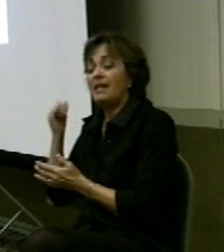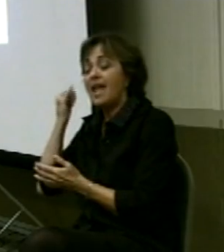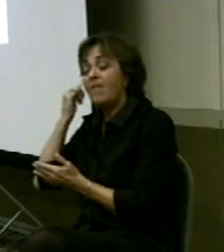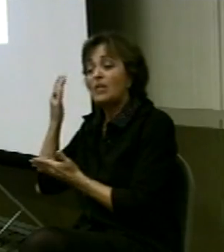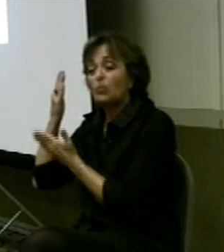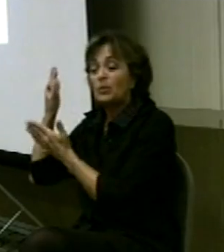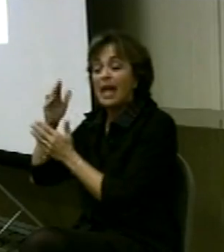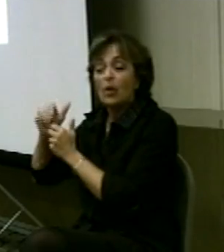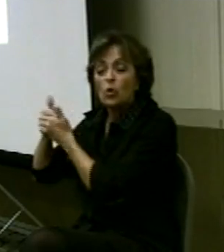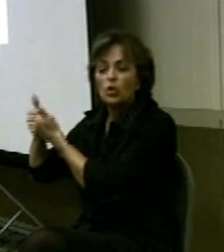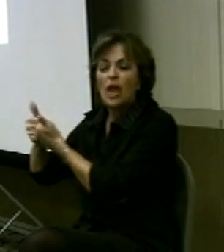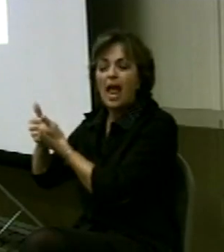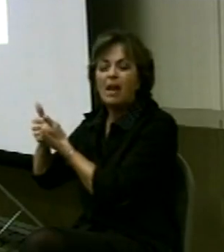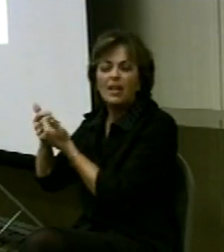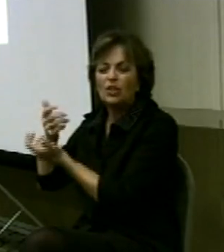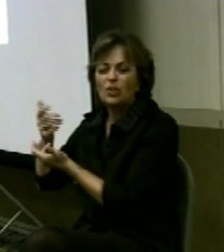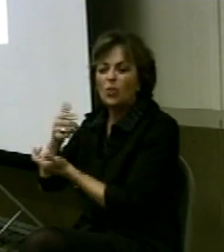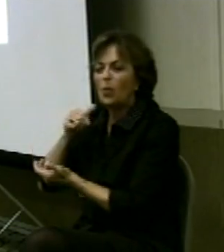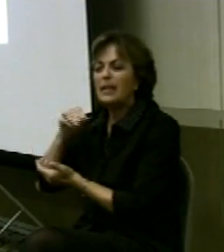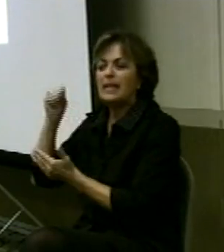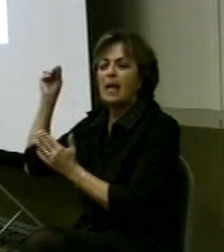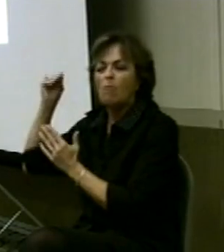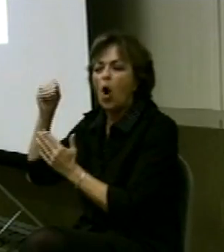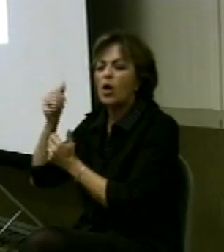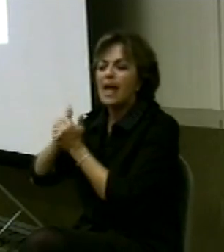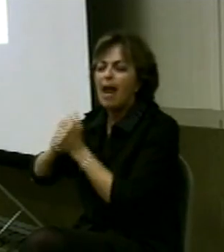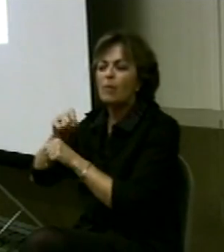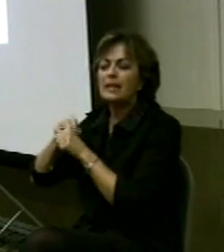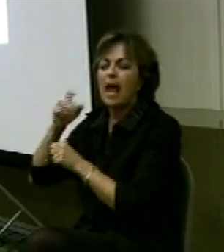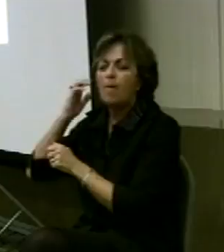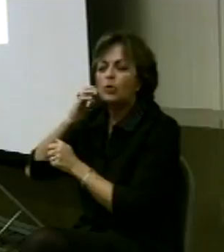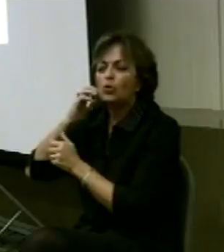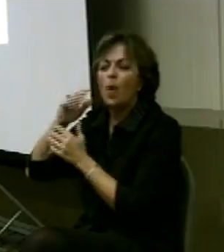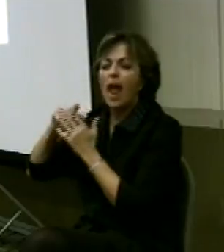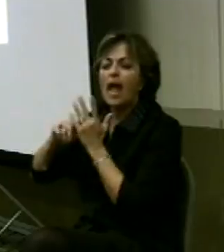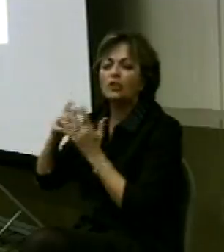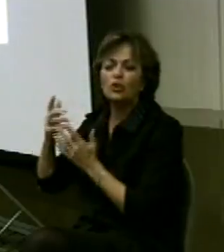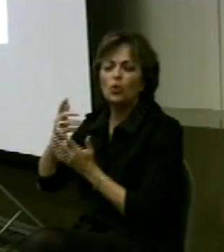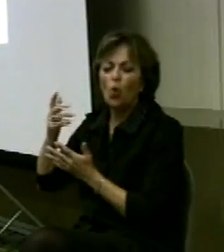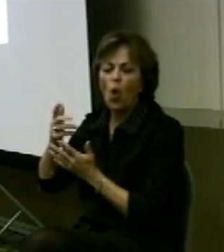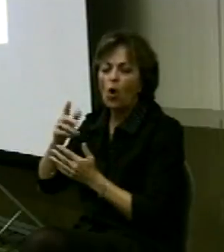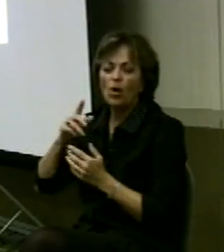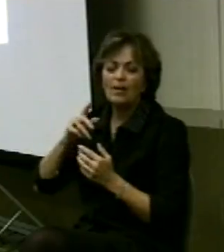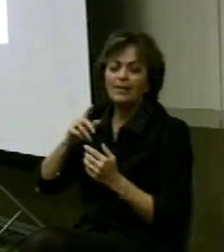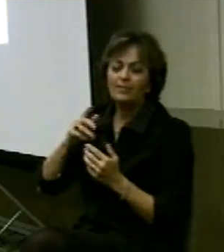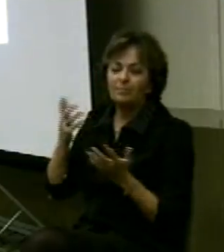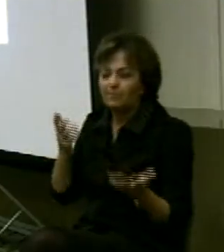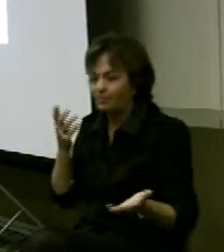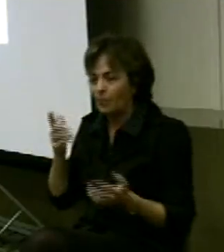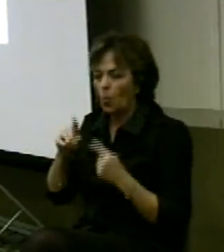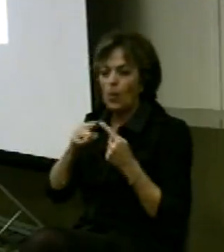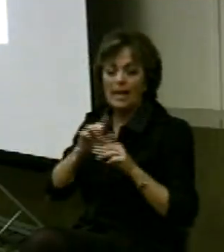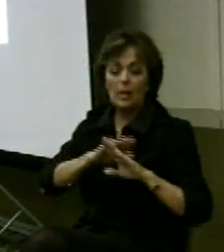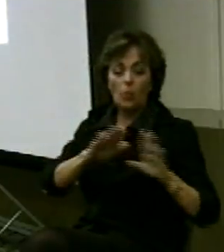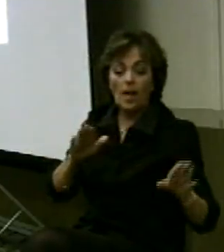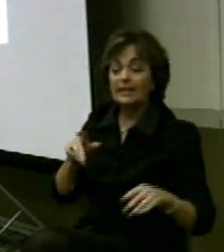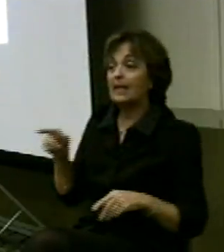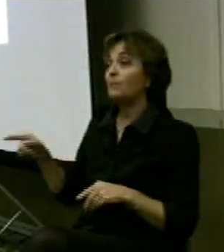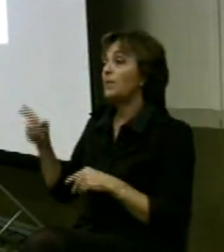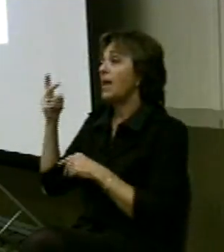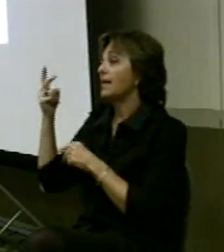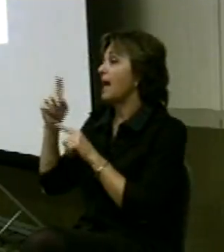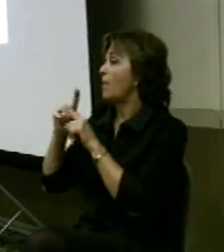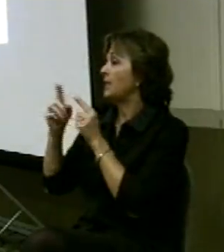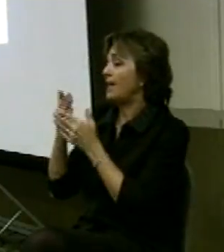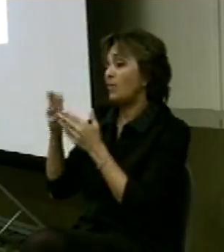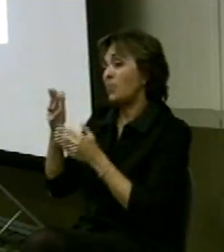that we didn't mark it down every time he scratched, or that we caught him when he was. Right. A couple of different things just off the